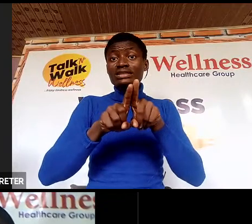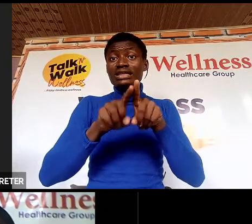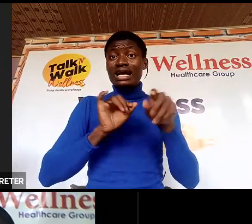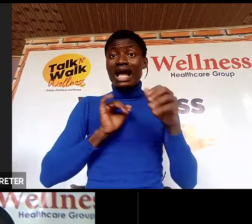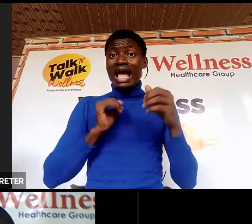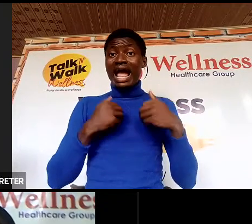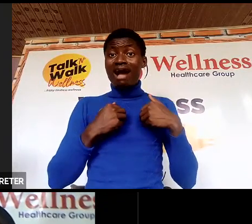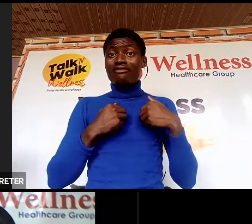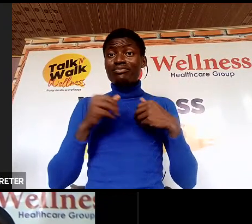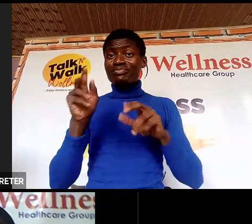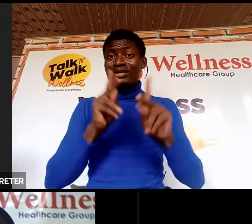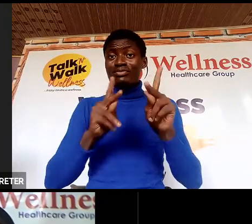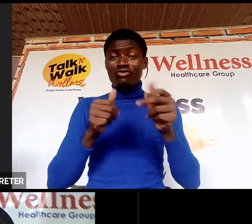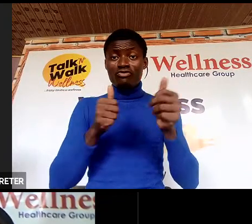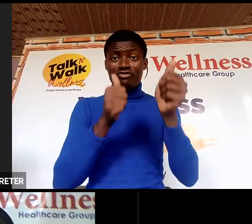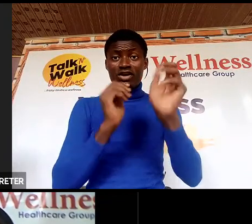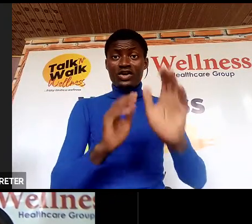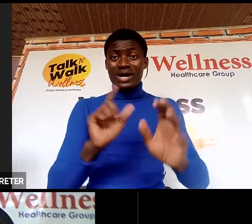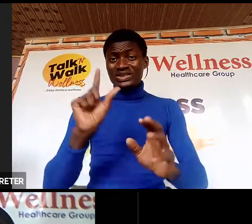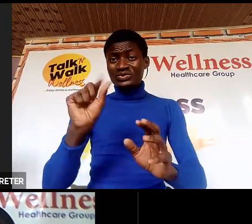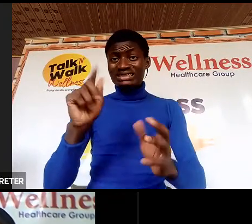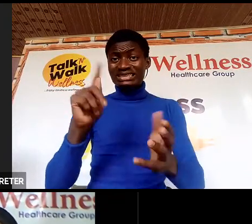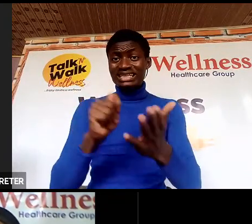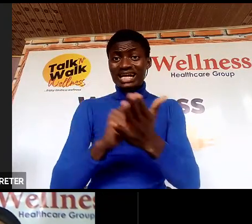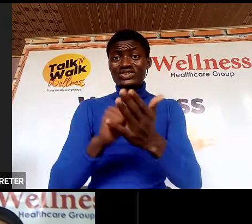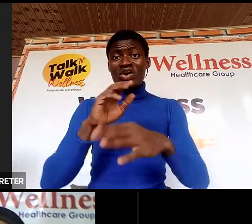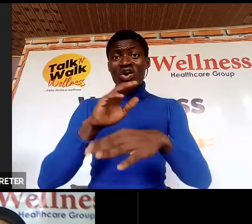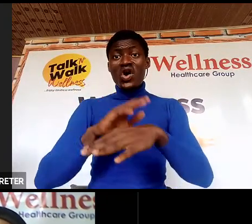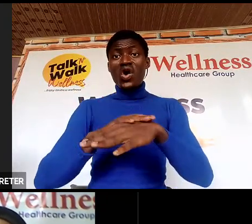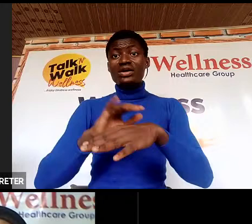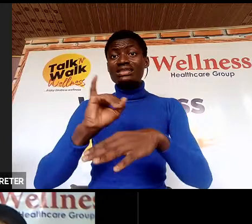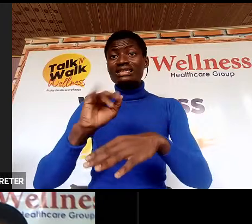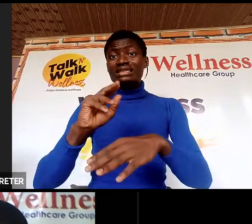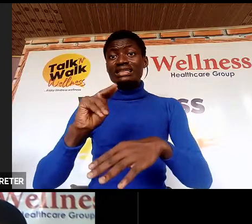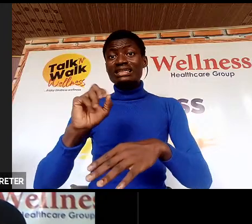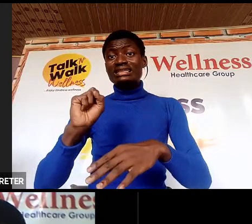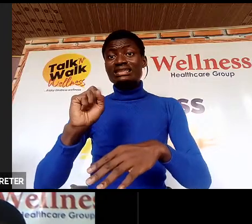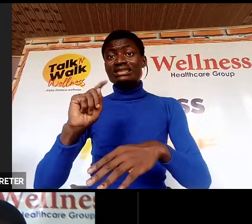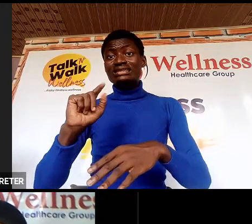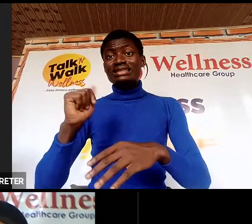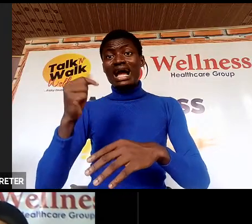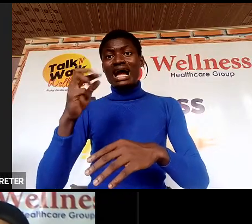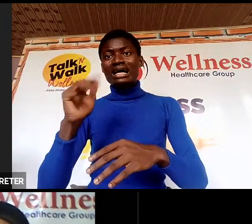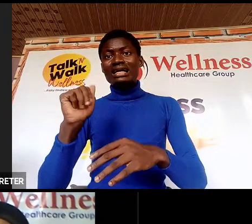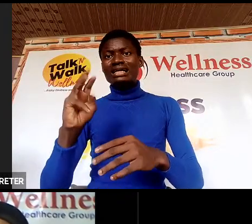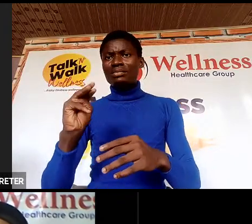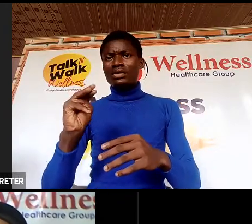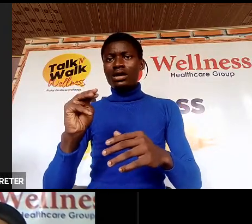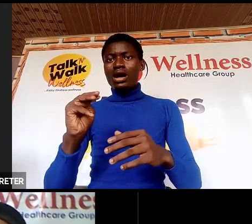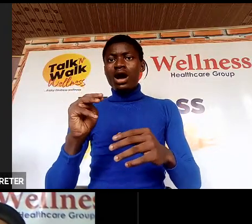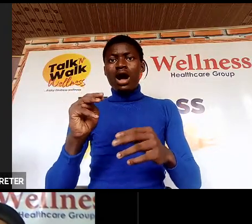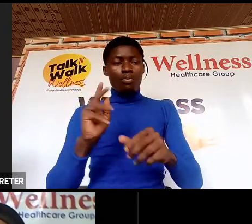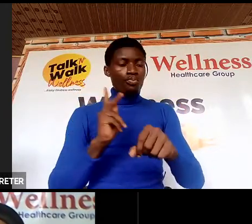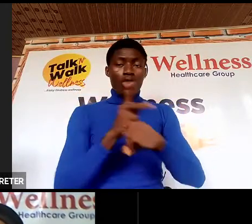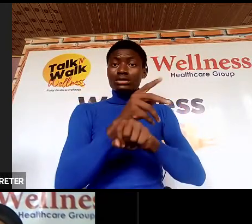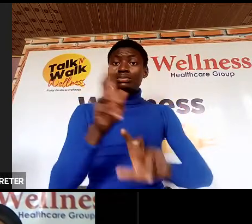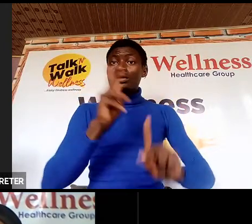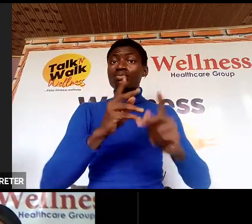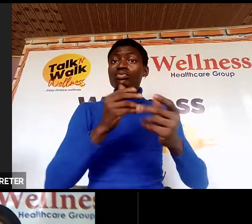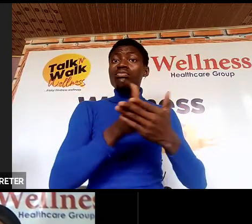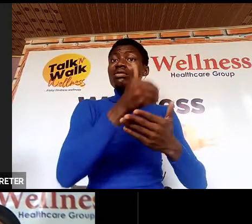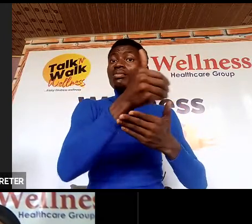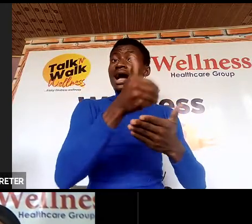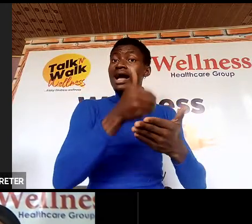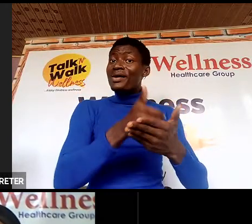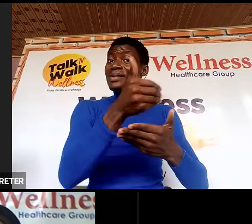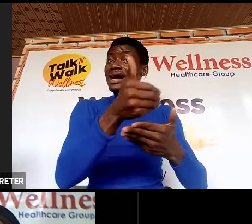has. He has the followership, Somebody else might just have a voice, and use that voice to create what you want, But if someone might